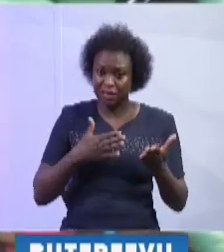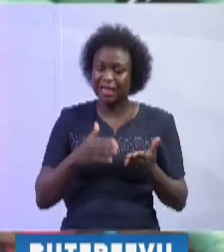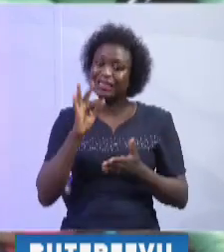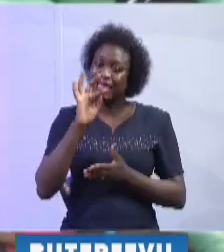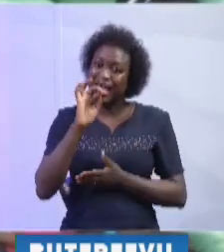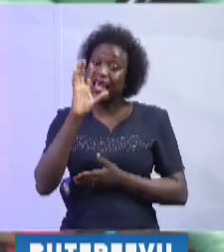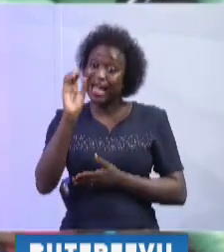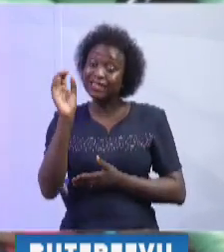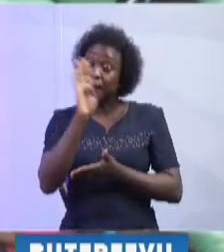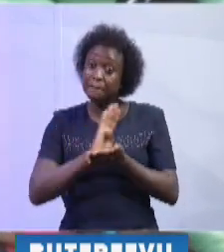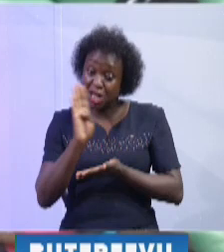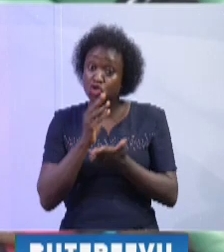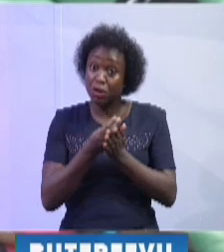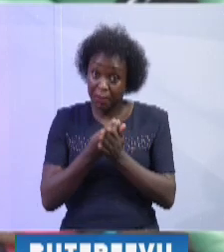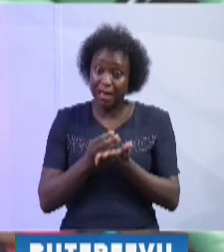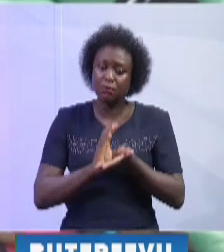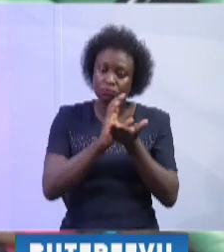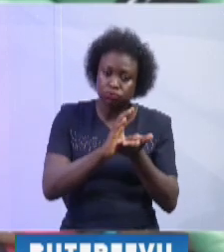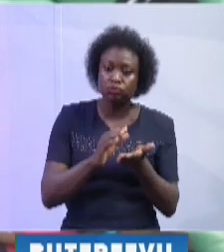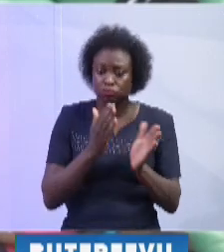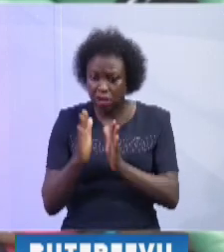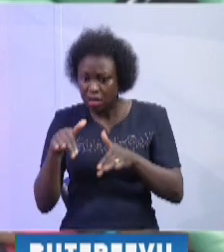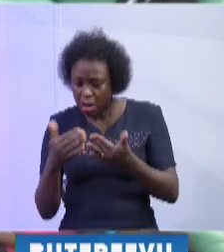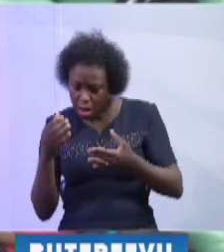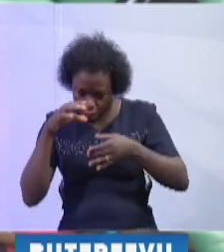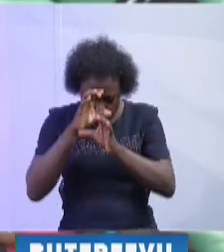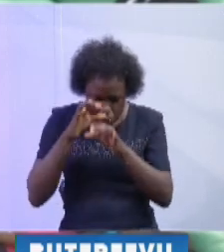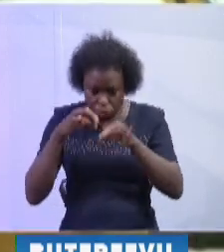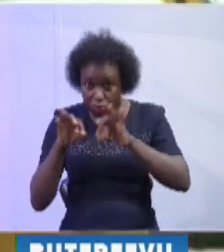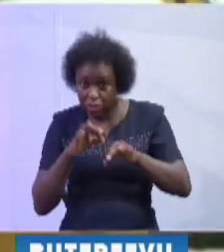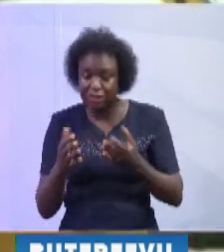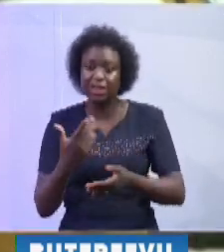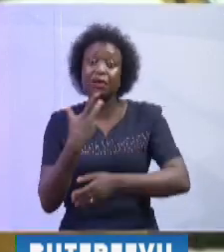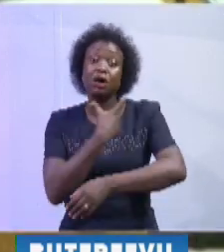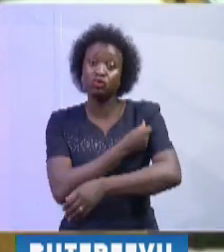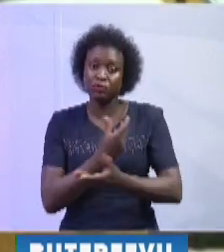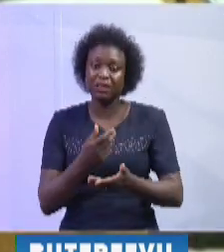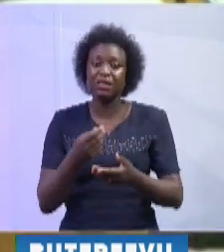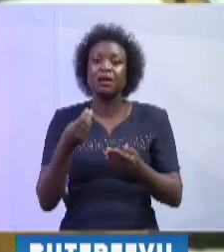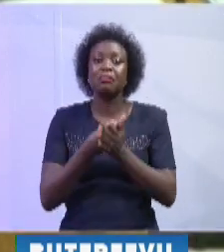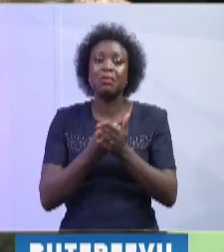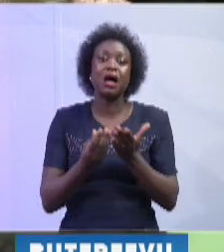ezamuwebwa okukola ku nteekateeka y'okutandika okukola eddagala erigema ssennyiga corona yazikozesa bibuye. 15th